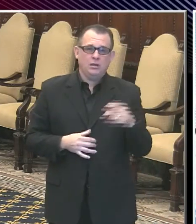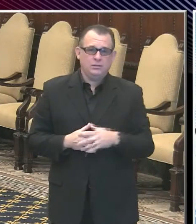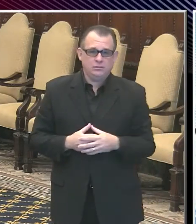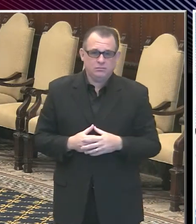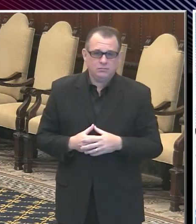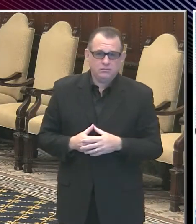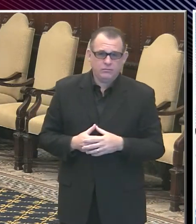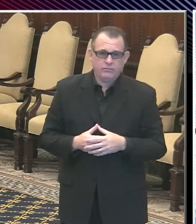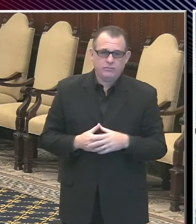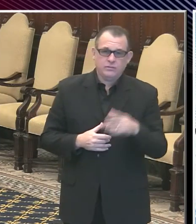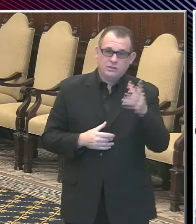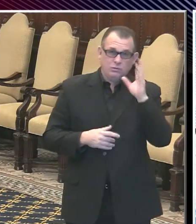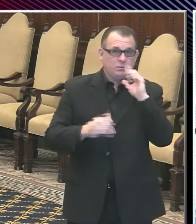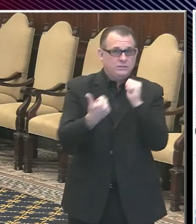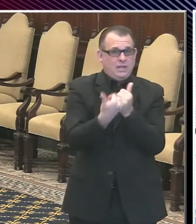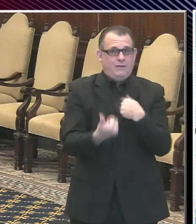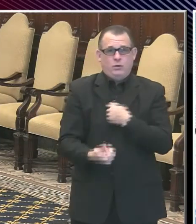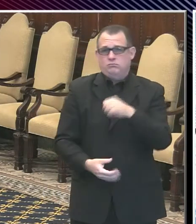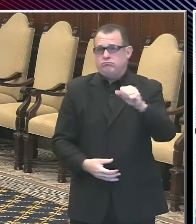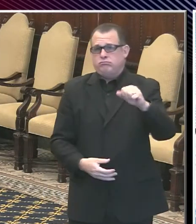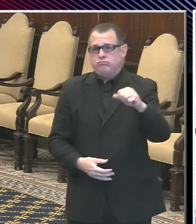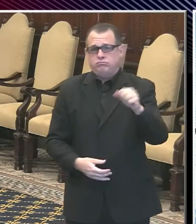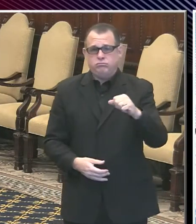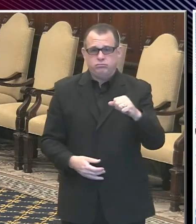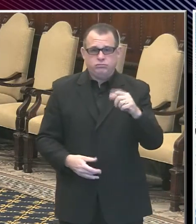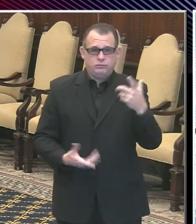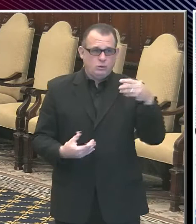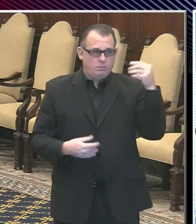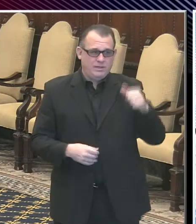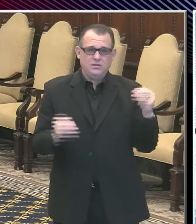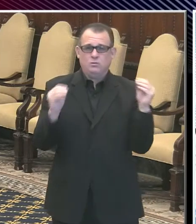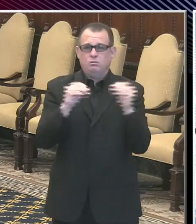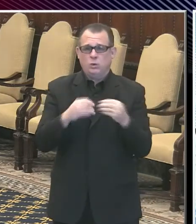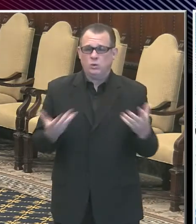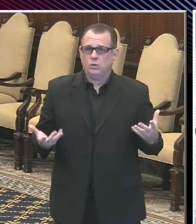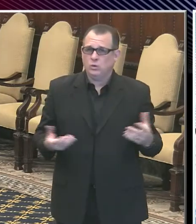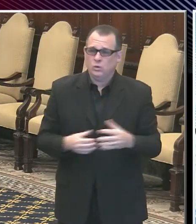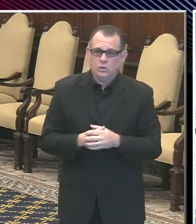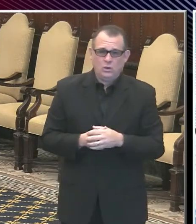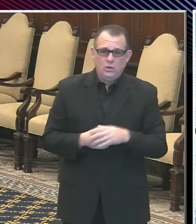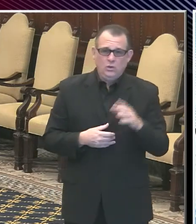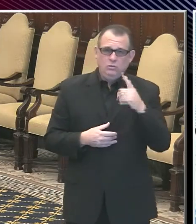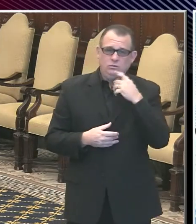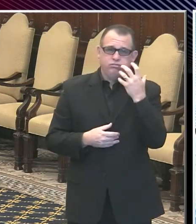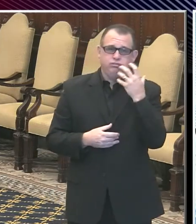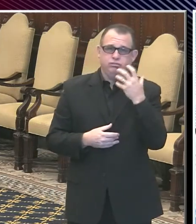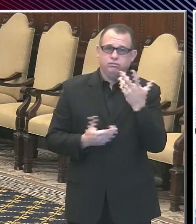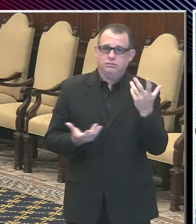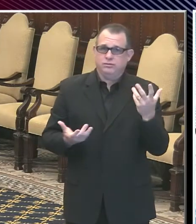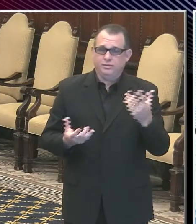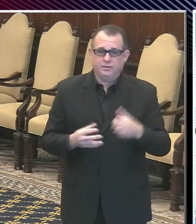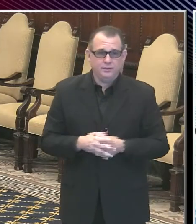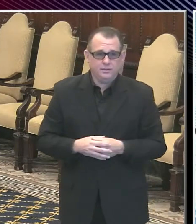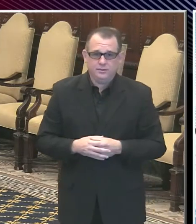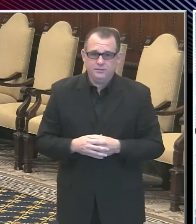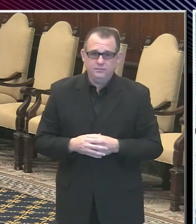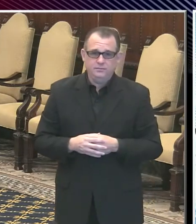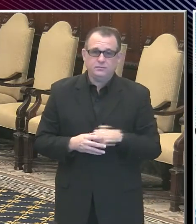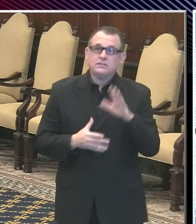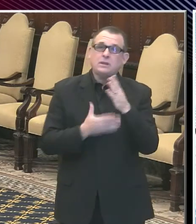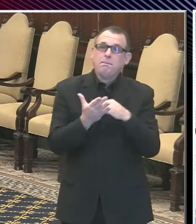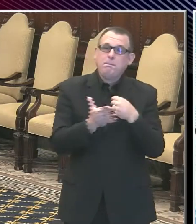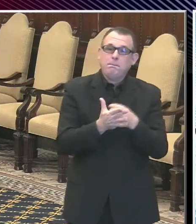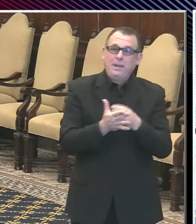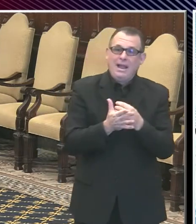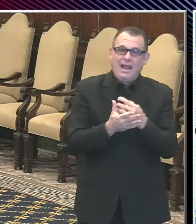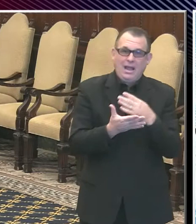it would be challenging for us to absorb the cost. It was not, at least from my understanding, not included in the budget submission. We're